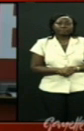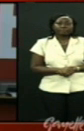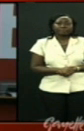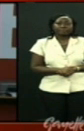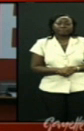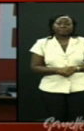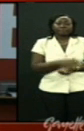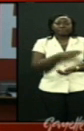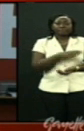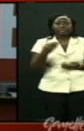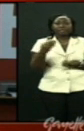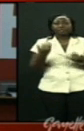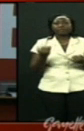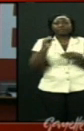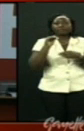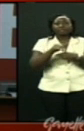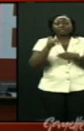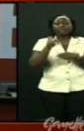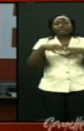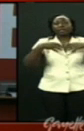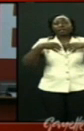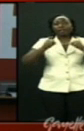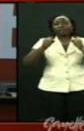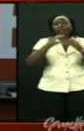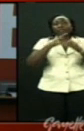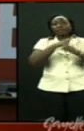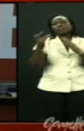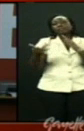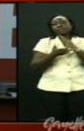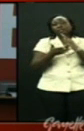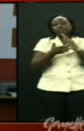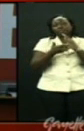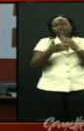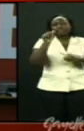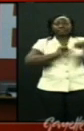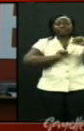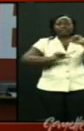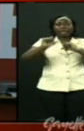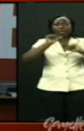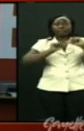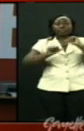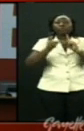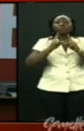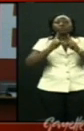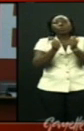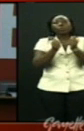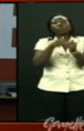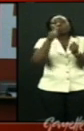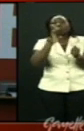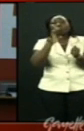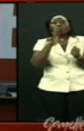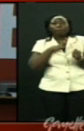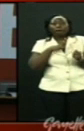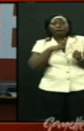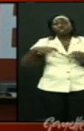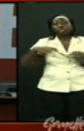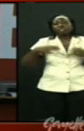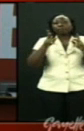And in tonight's Health, Technology and Science feature, we speak with Carol McIntosh, founder and editor-in-chief of